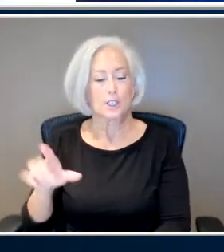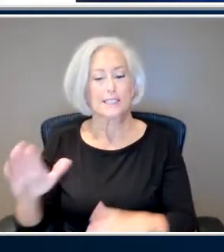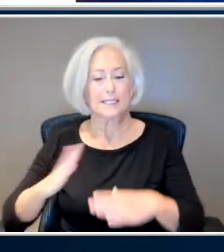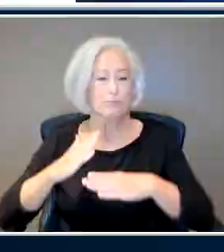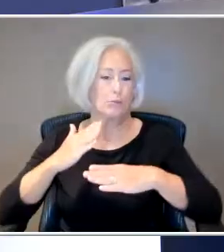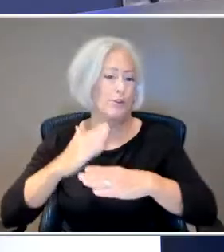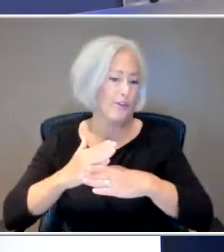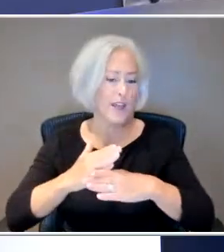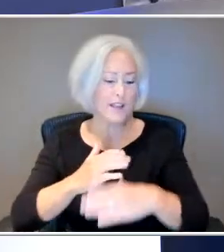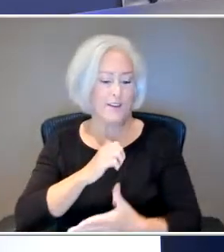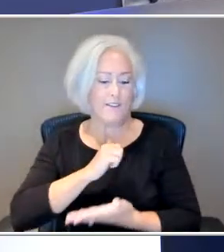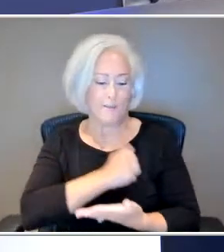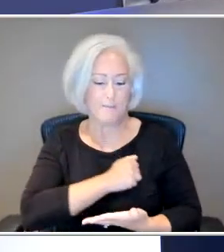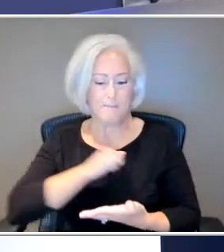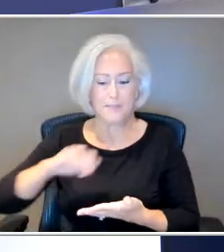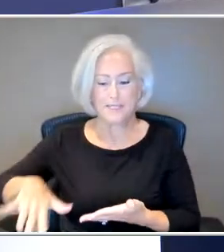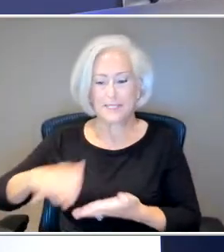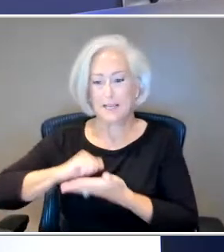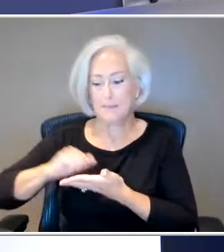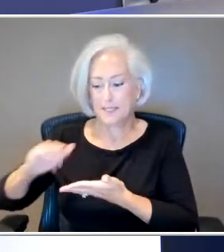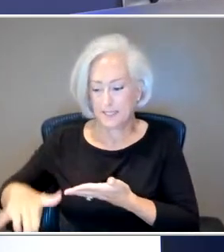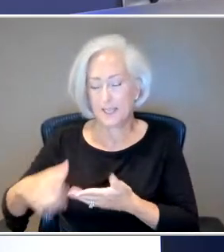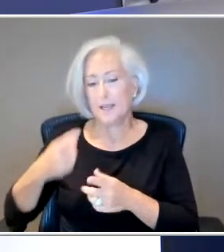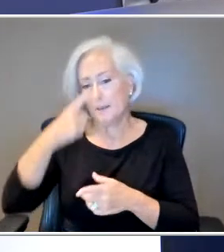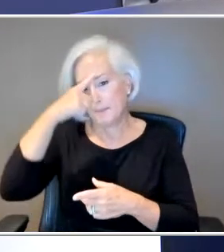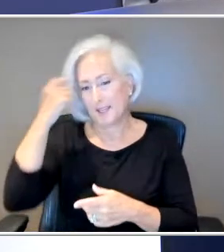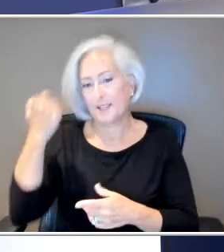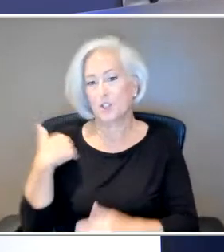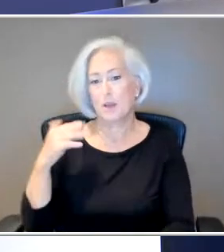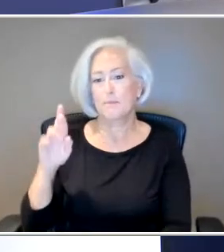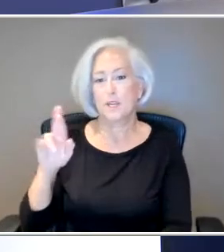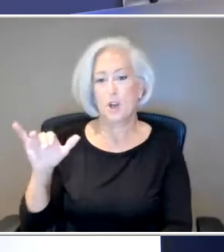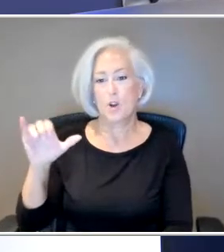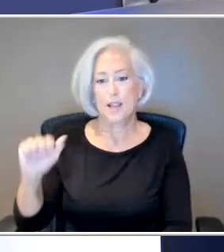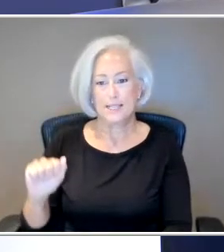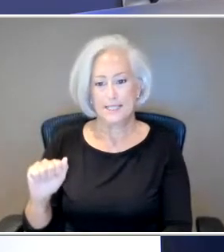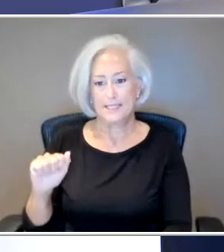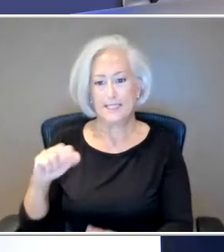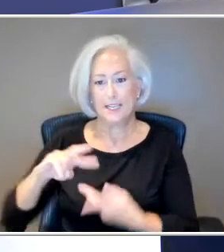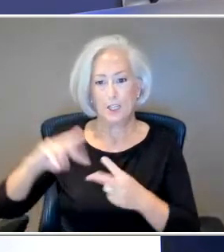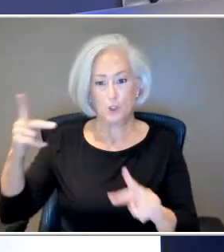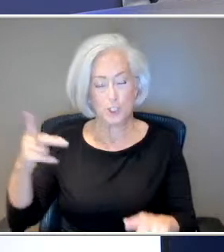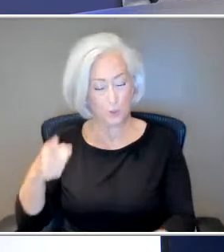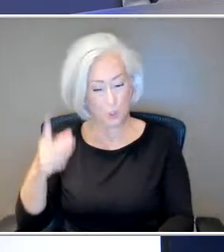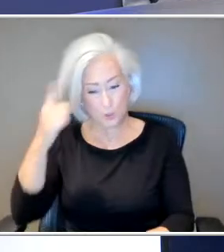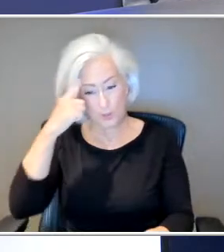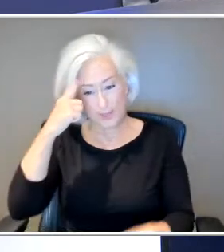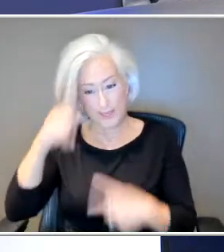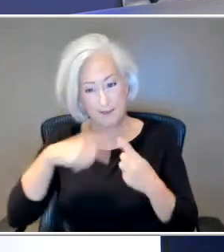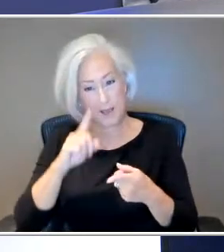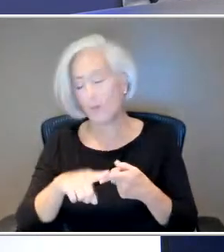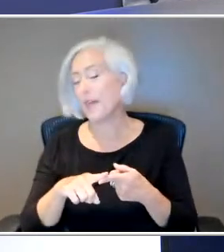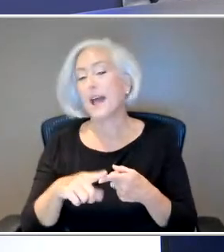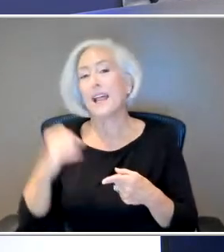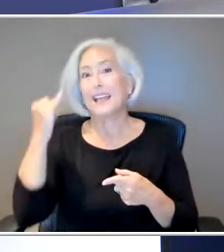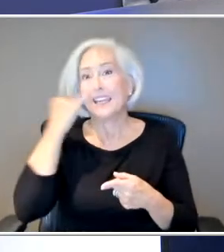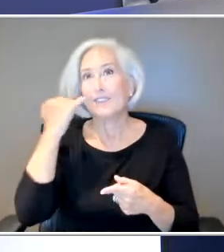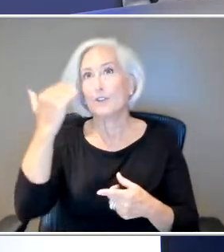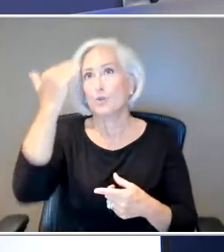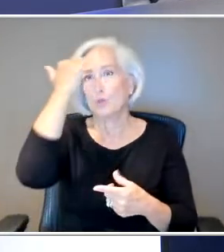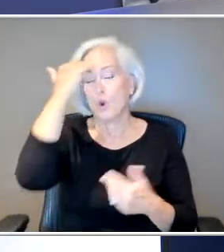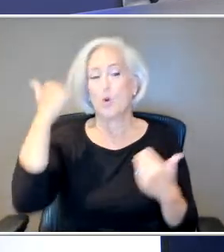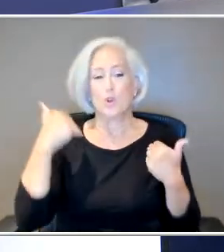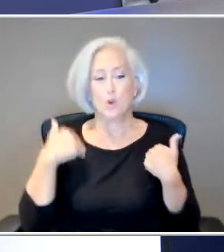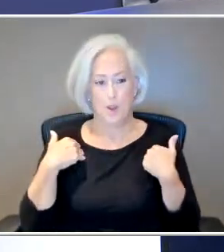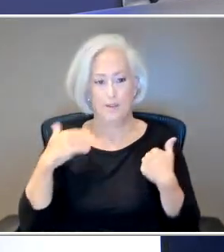she had the BRCA gene. So would you consider that if you find out you have that gene as a man with prostate? Would you